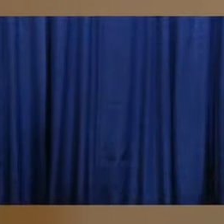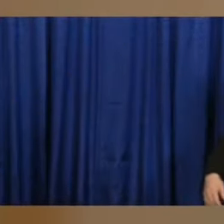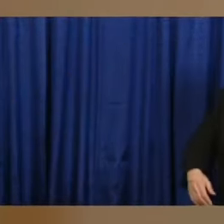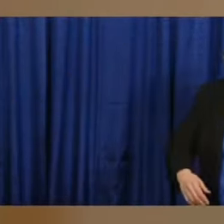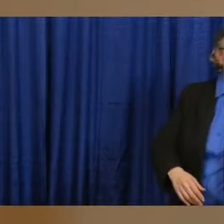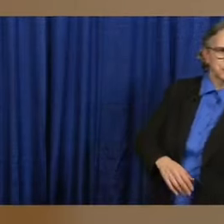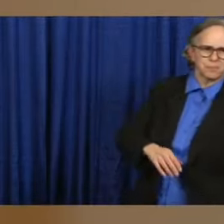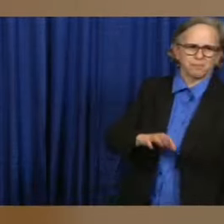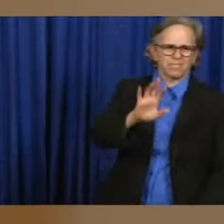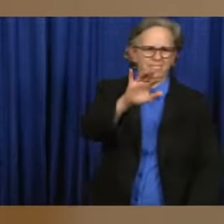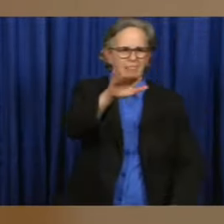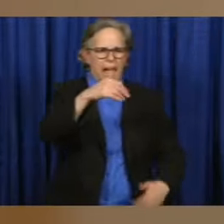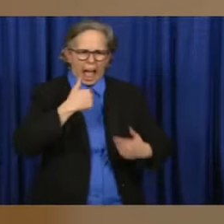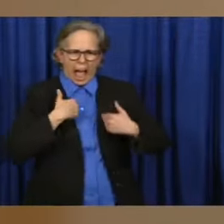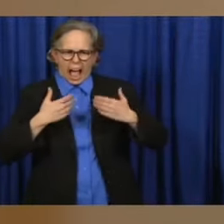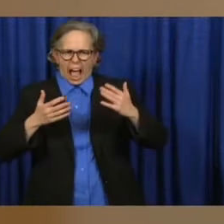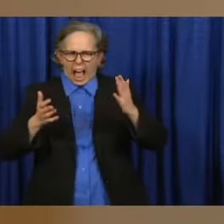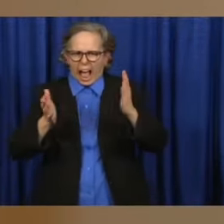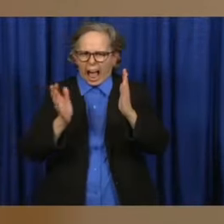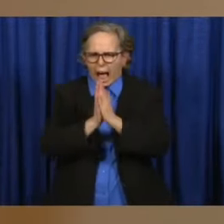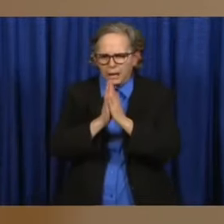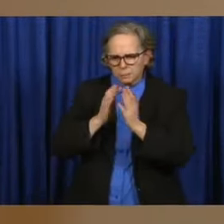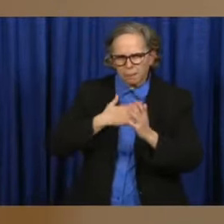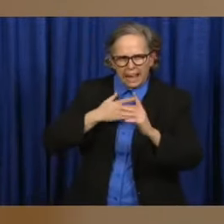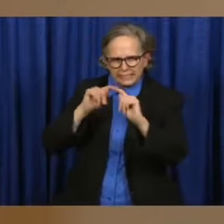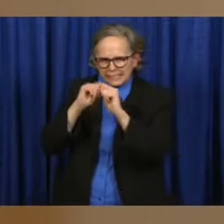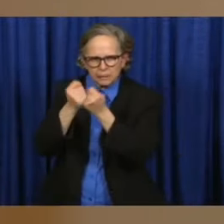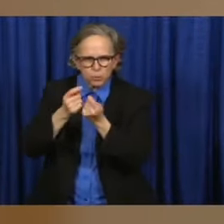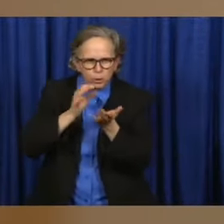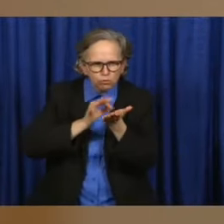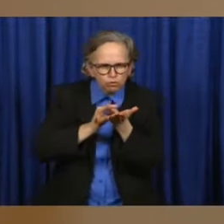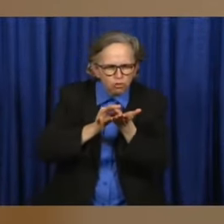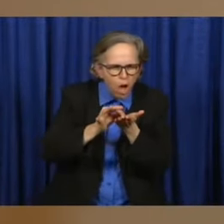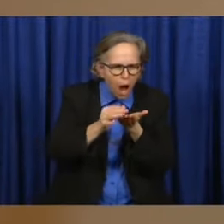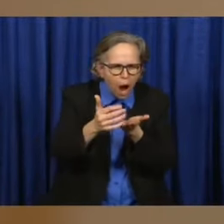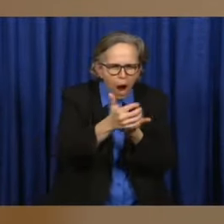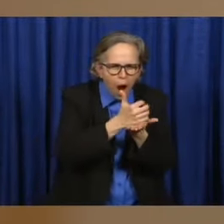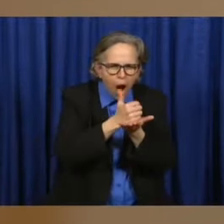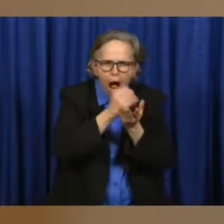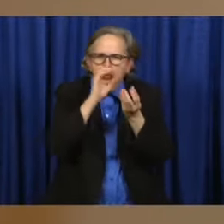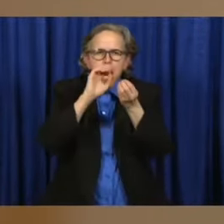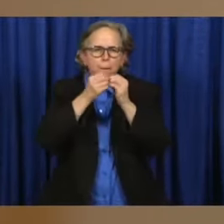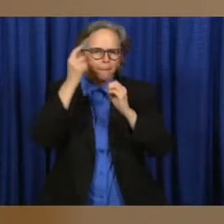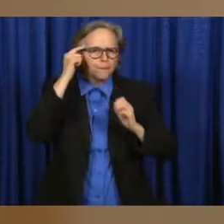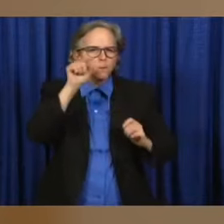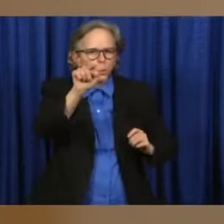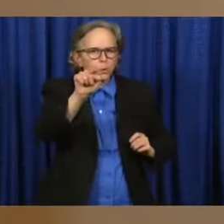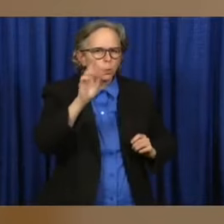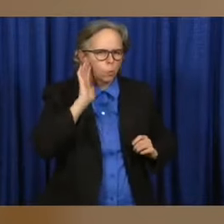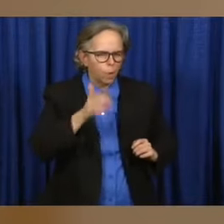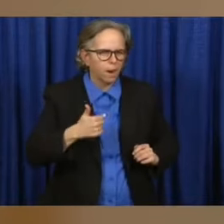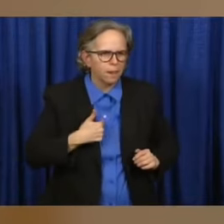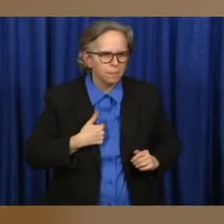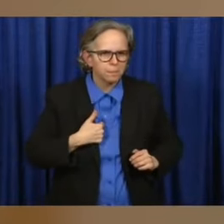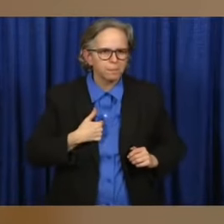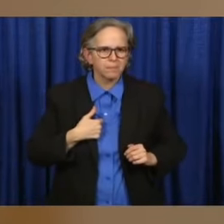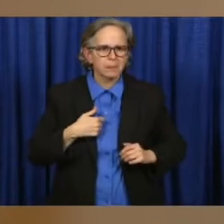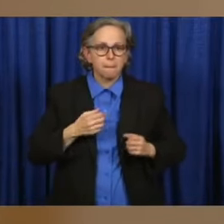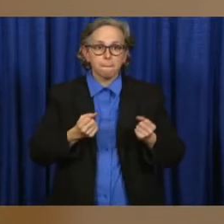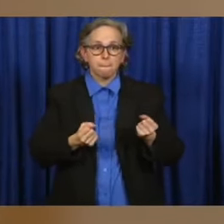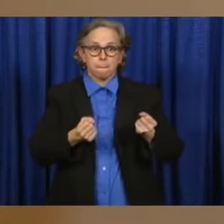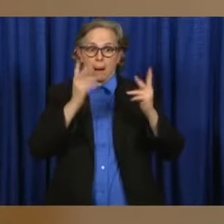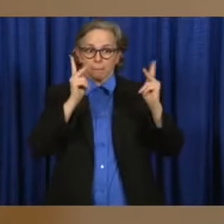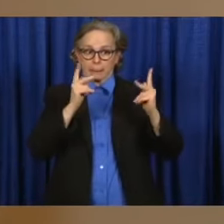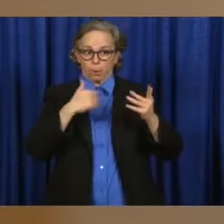best way we can track that. A lot of the folks that we'll be seeing will have been hospitalized, so I will definitely